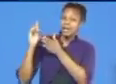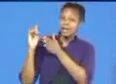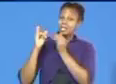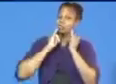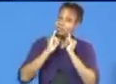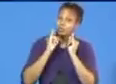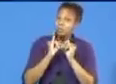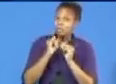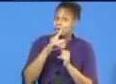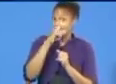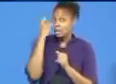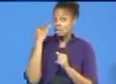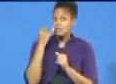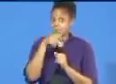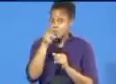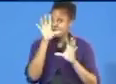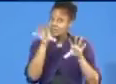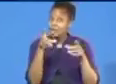Because if you can do that,